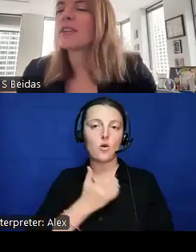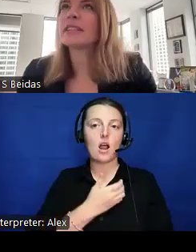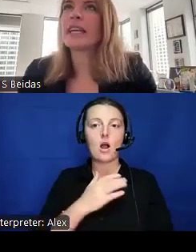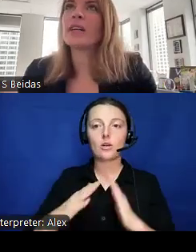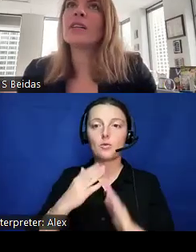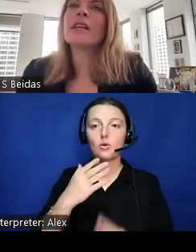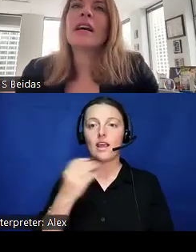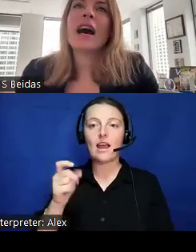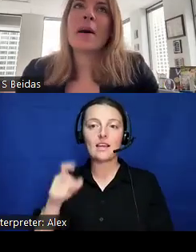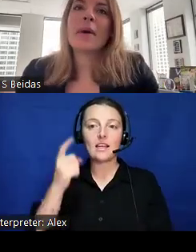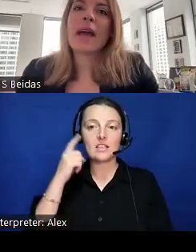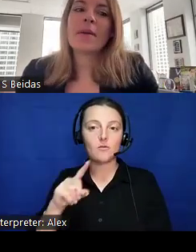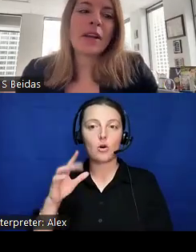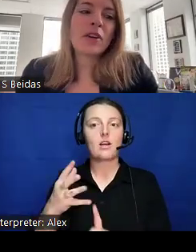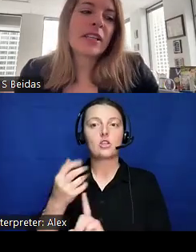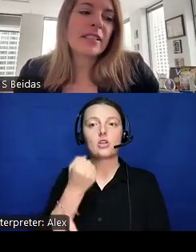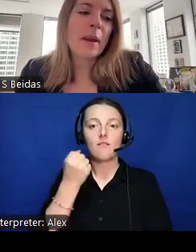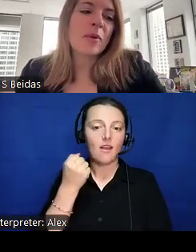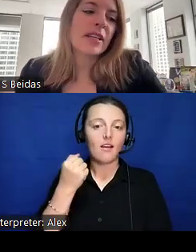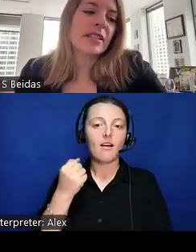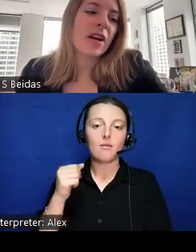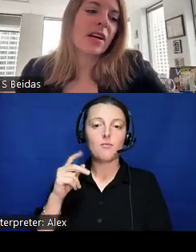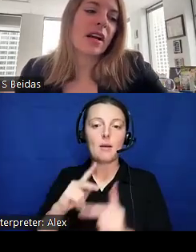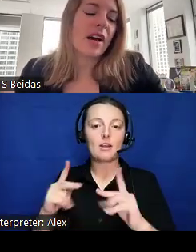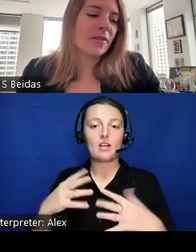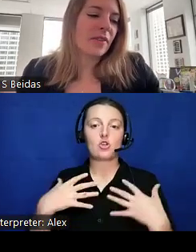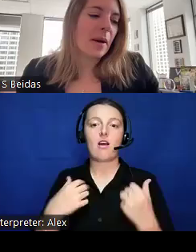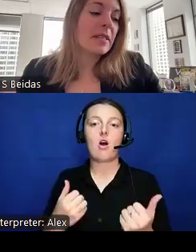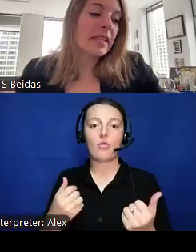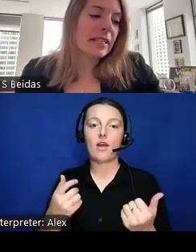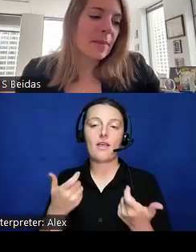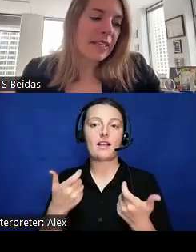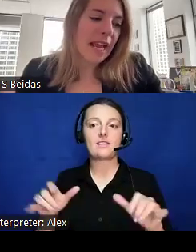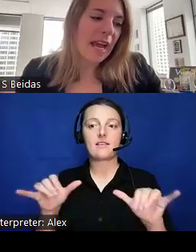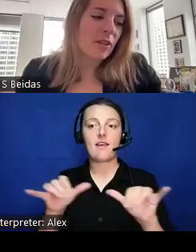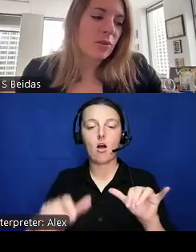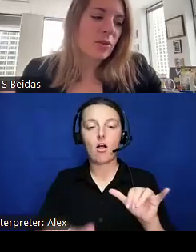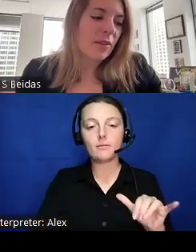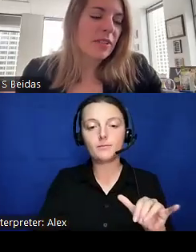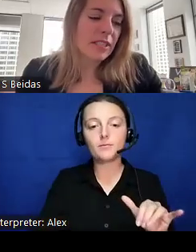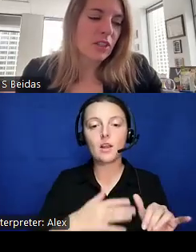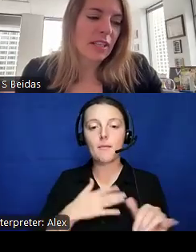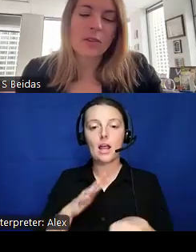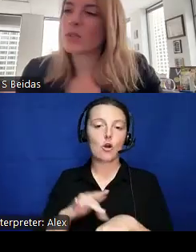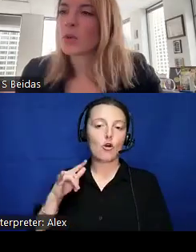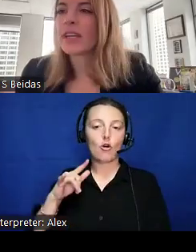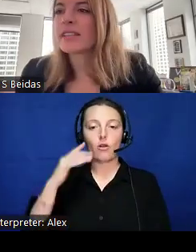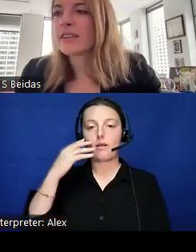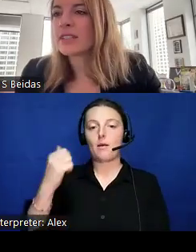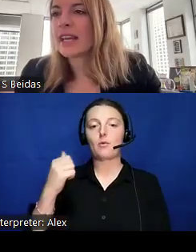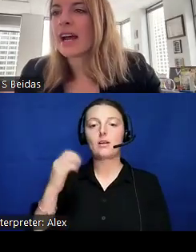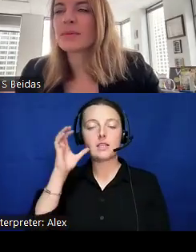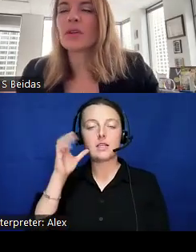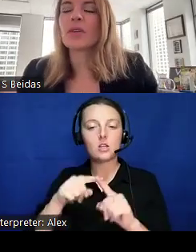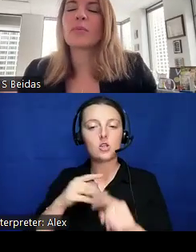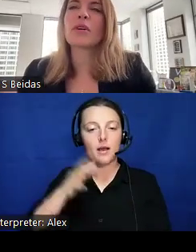achieving population health at scale. And my earliest memories are of listening to my dad, who's a physician and